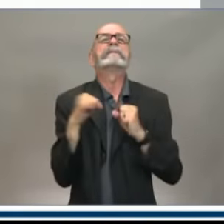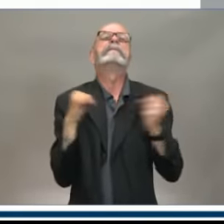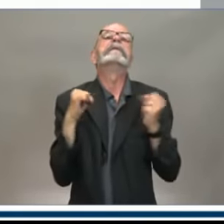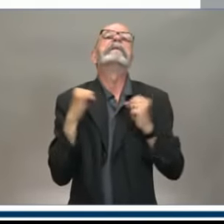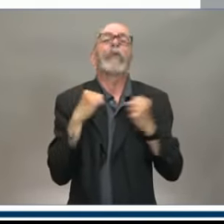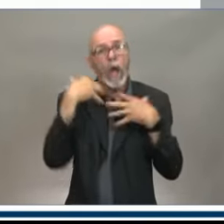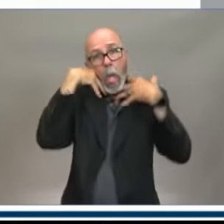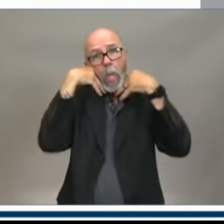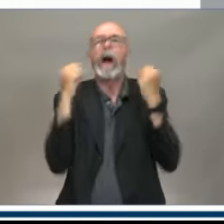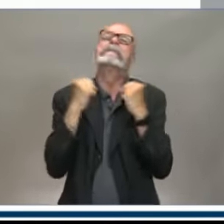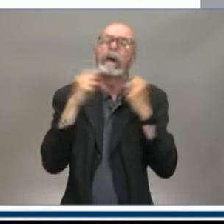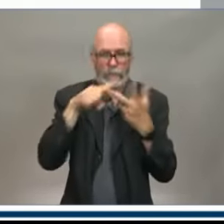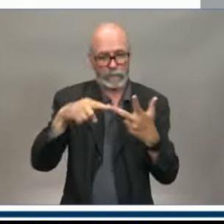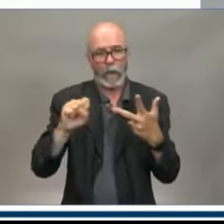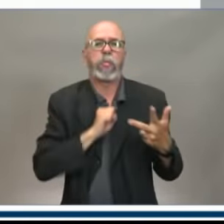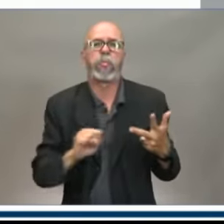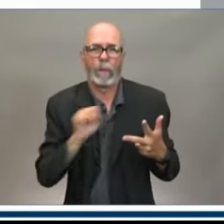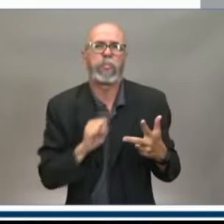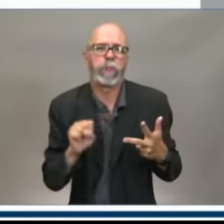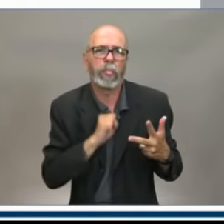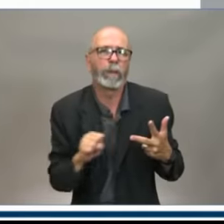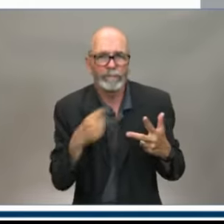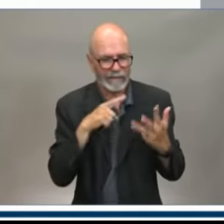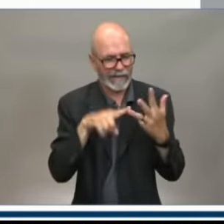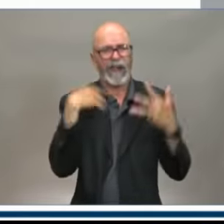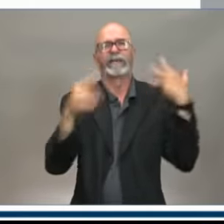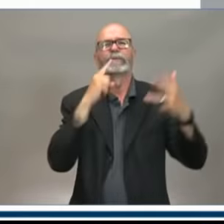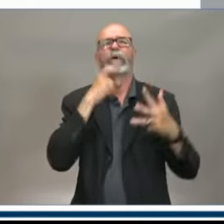worsening cough, sore throat, headache,